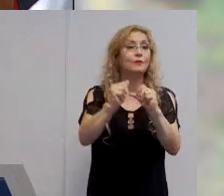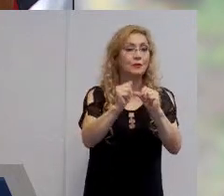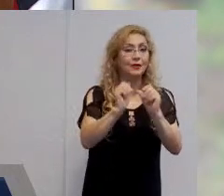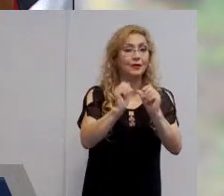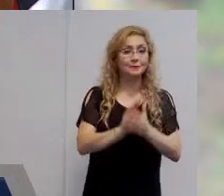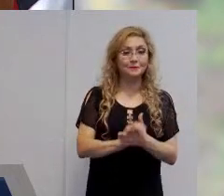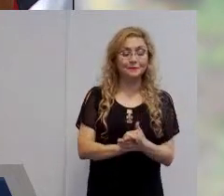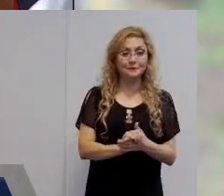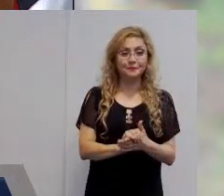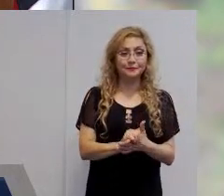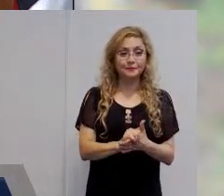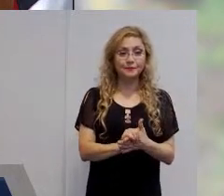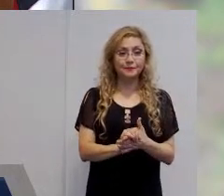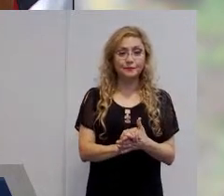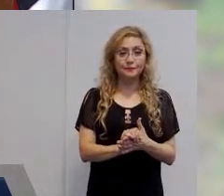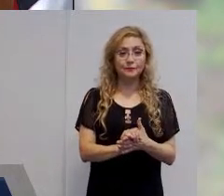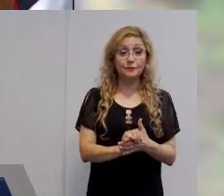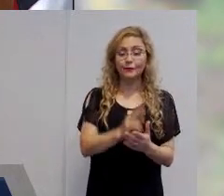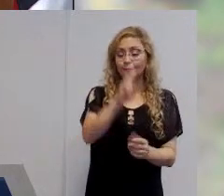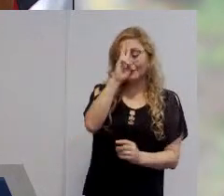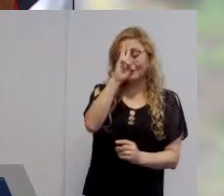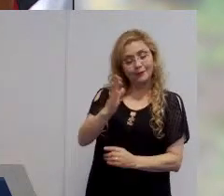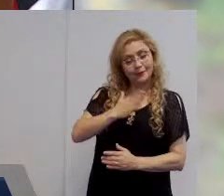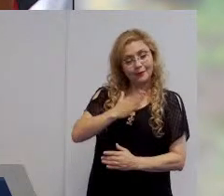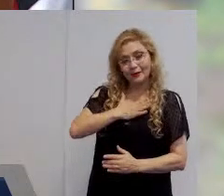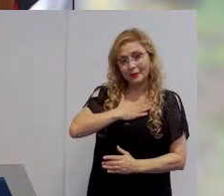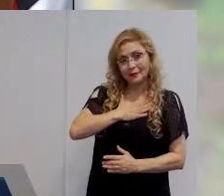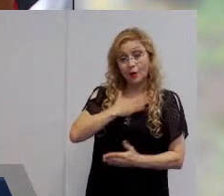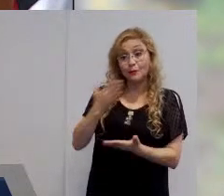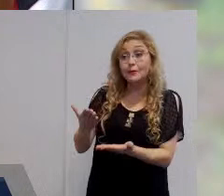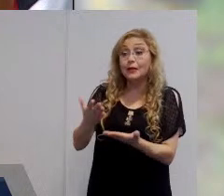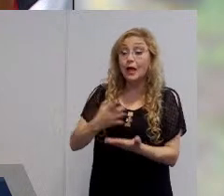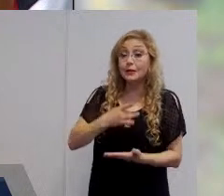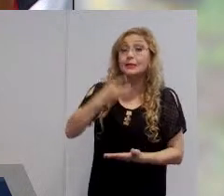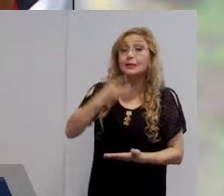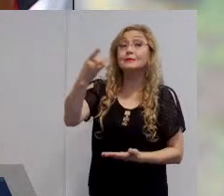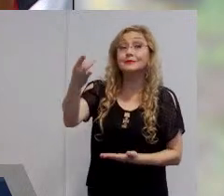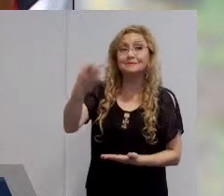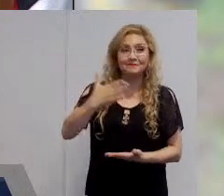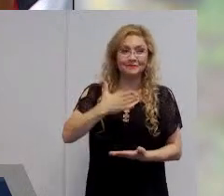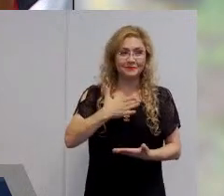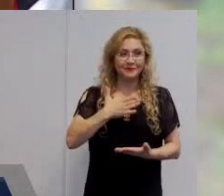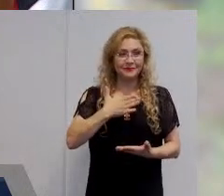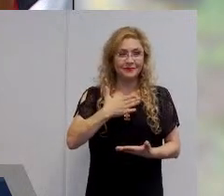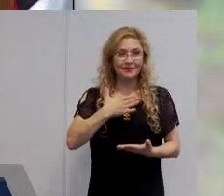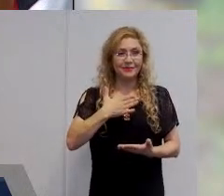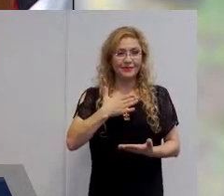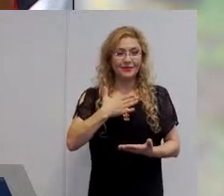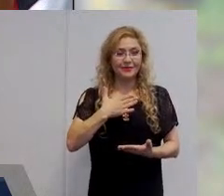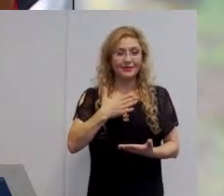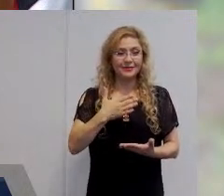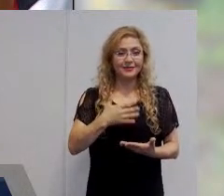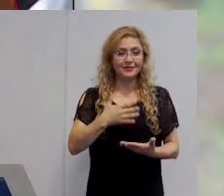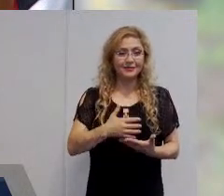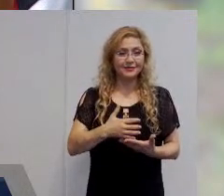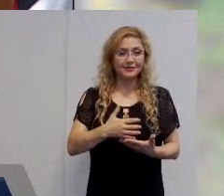extended to me by the Food and Agriculture Organization of the United Nations.